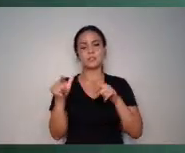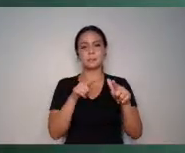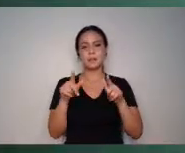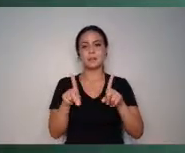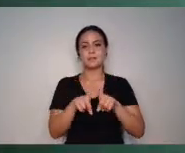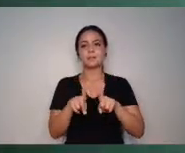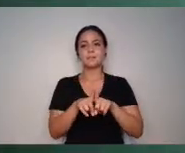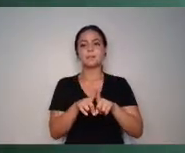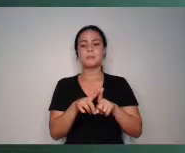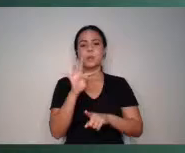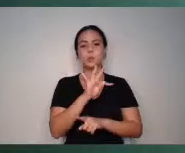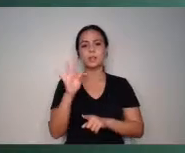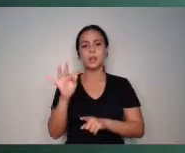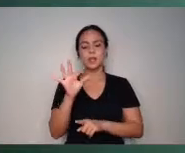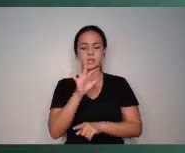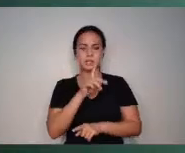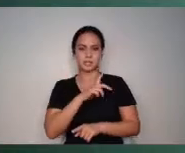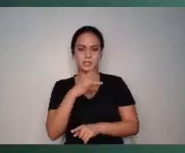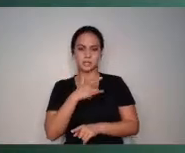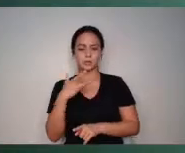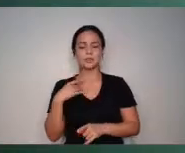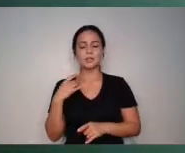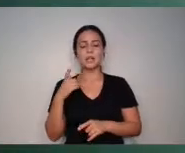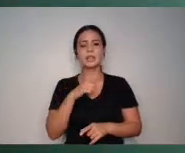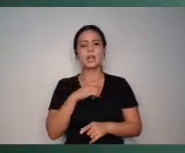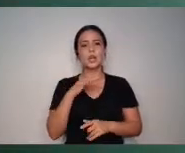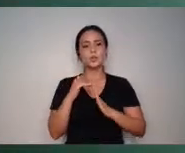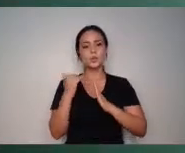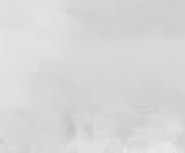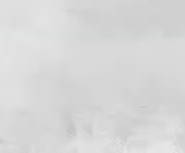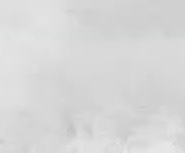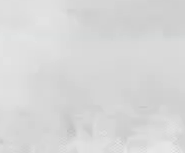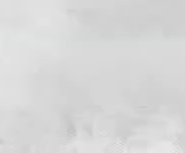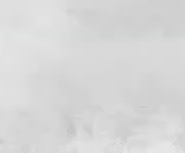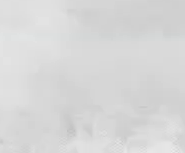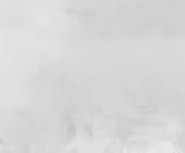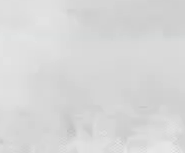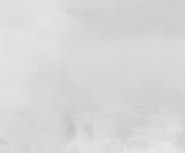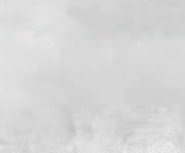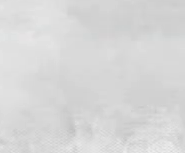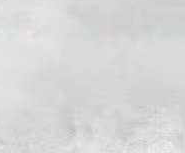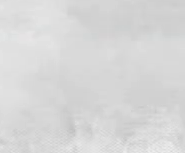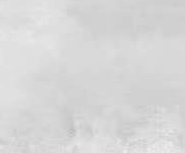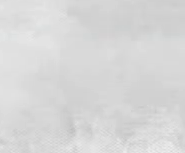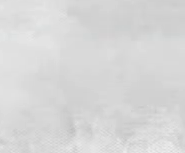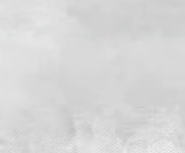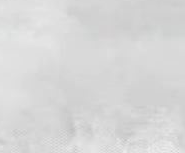going to come back with the fifth panel, the work environment and